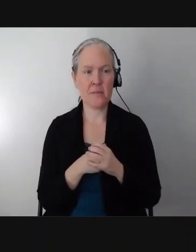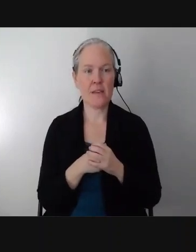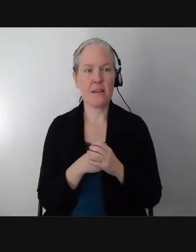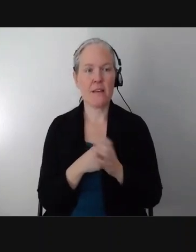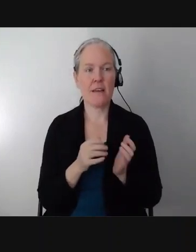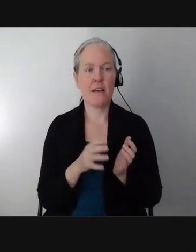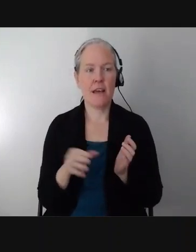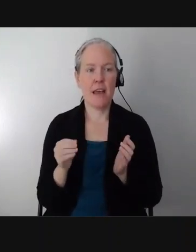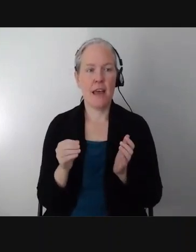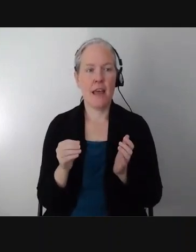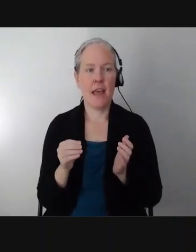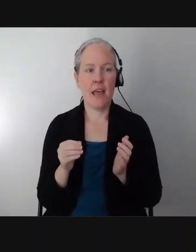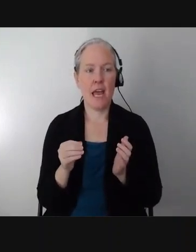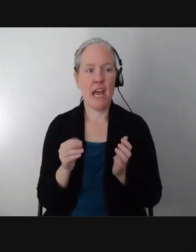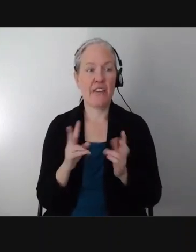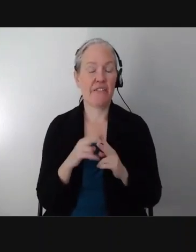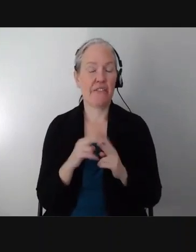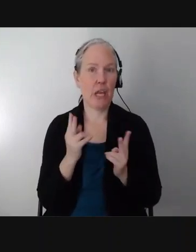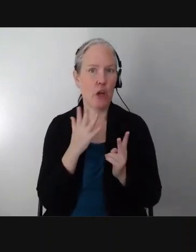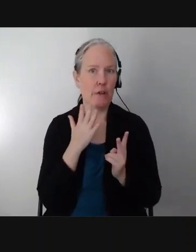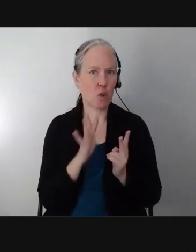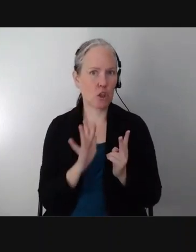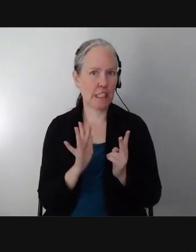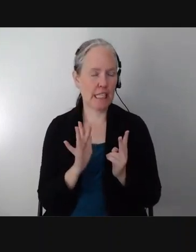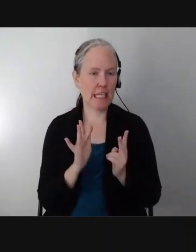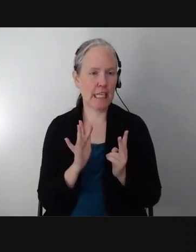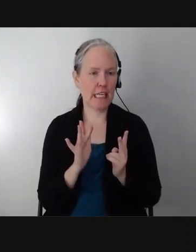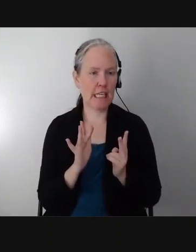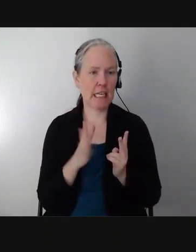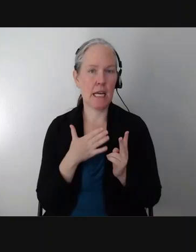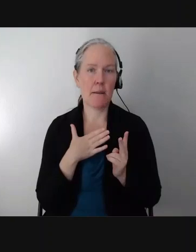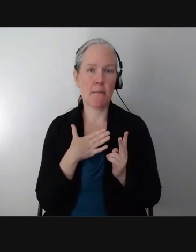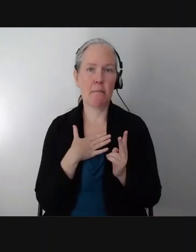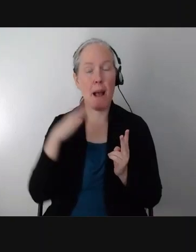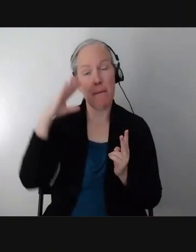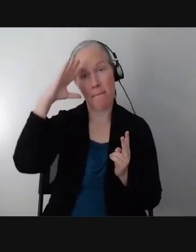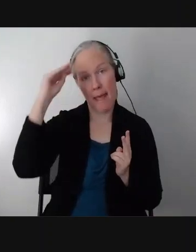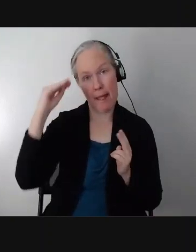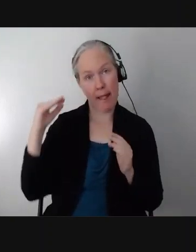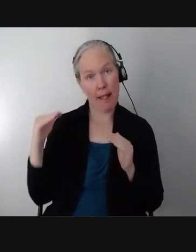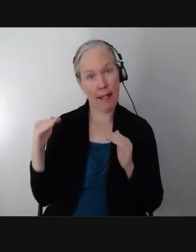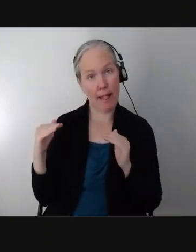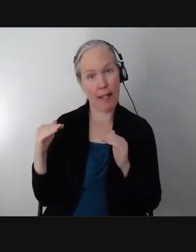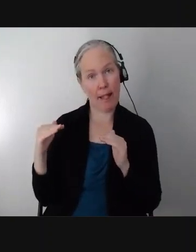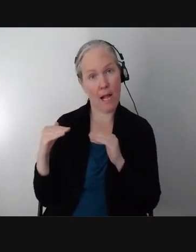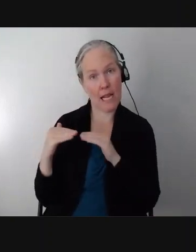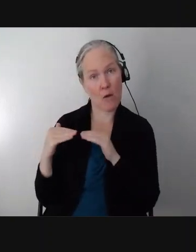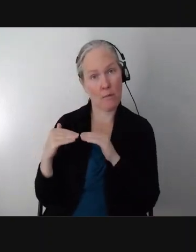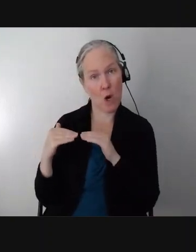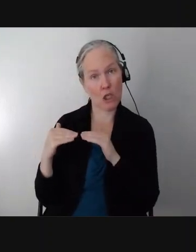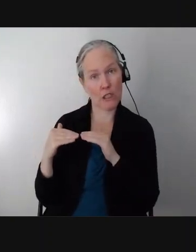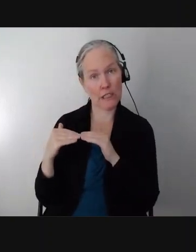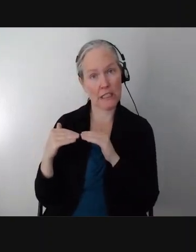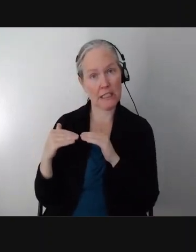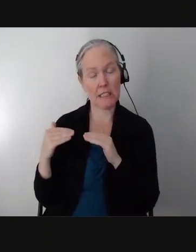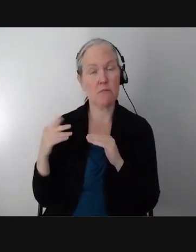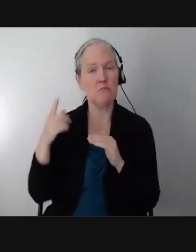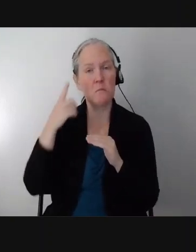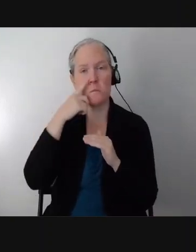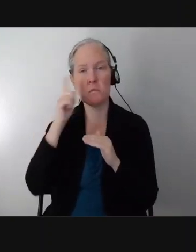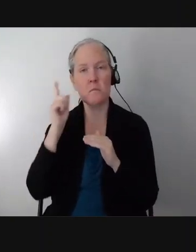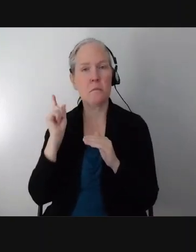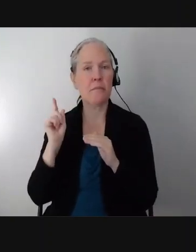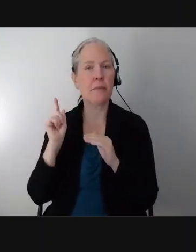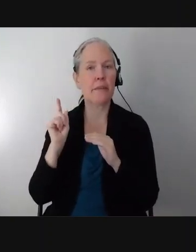And I was very fortunate that my male counterparts were more than willing to be mentors,